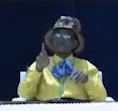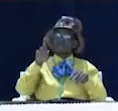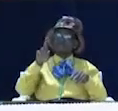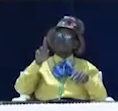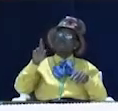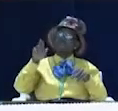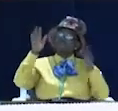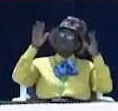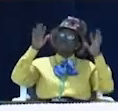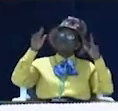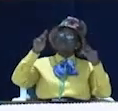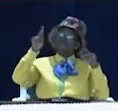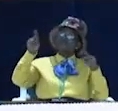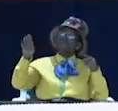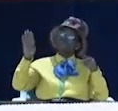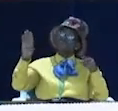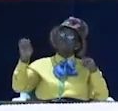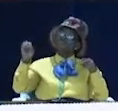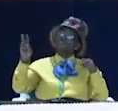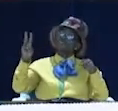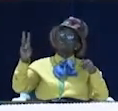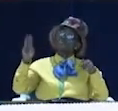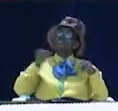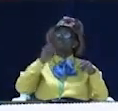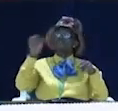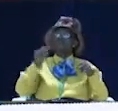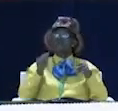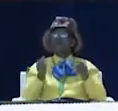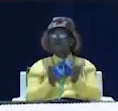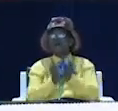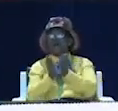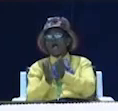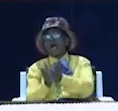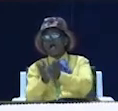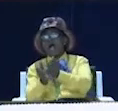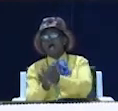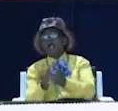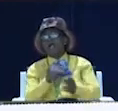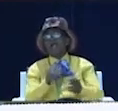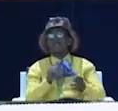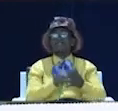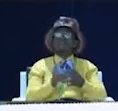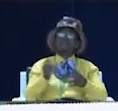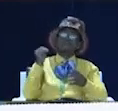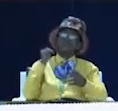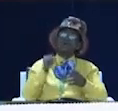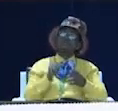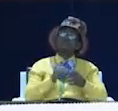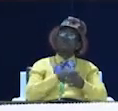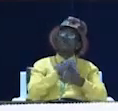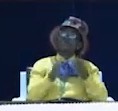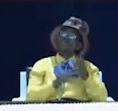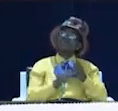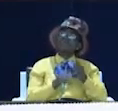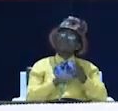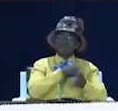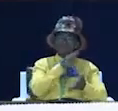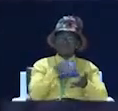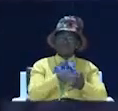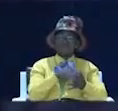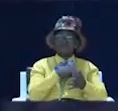but this rainbow that I saw was a complete circle, and it was extremely big.